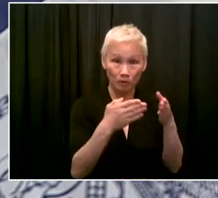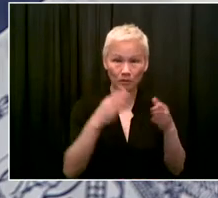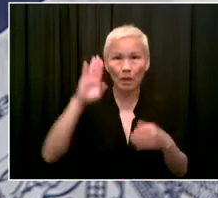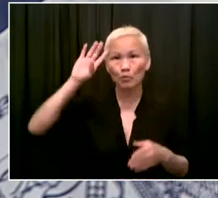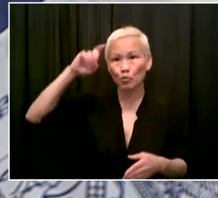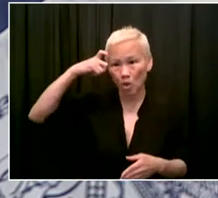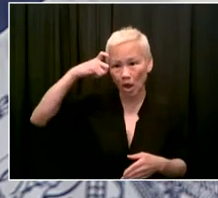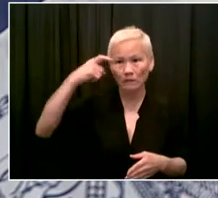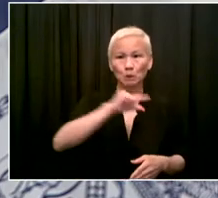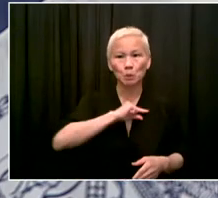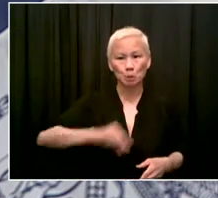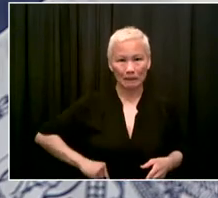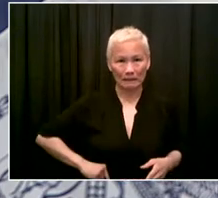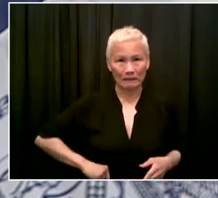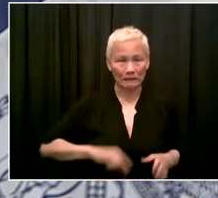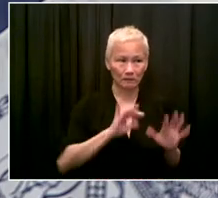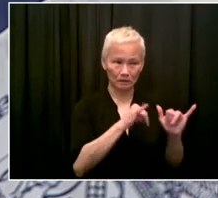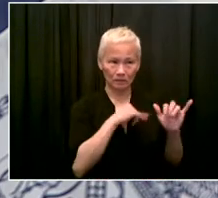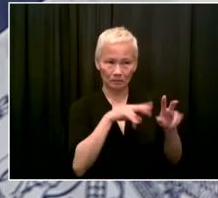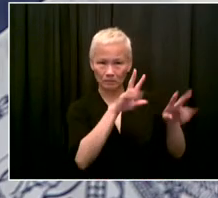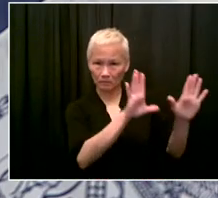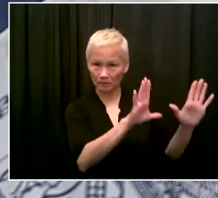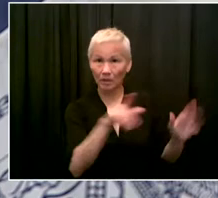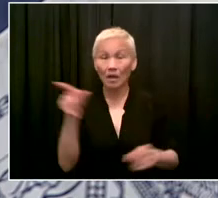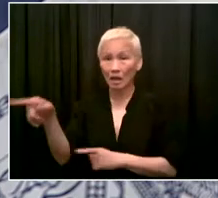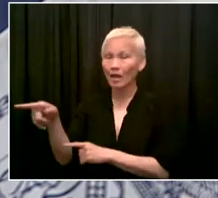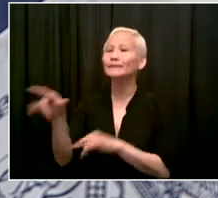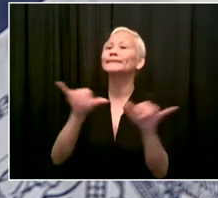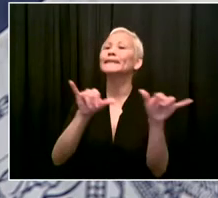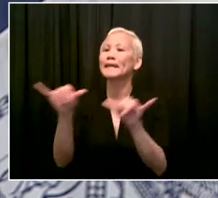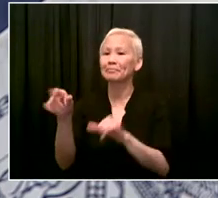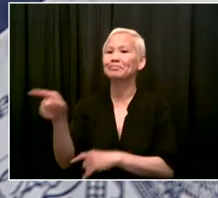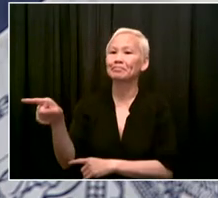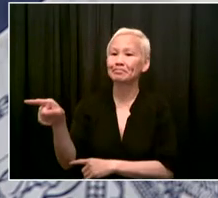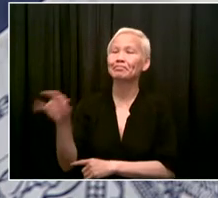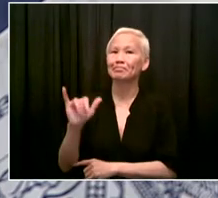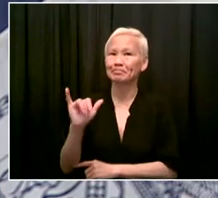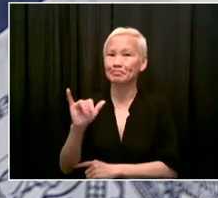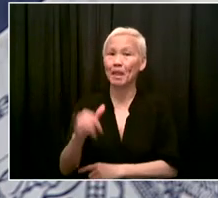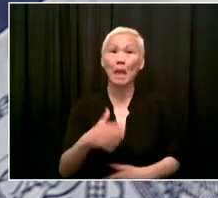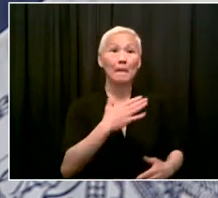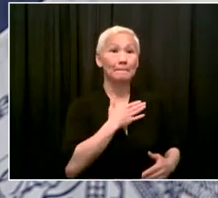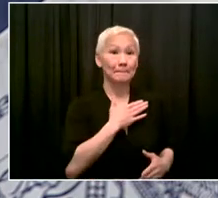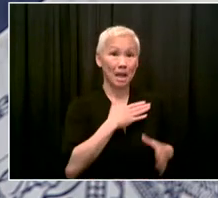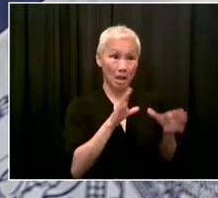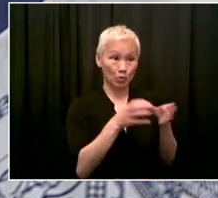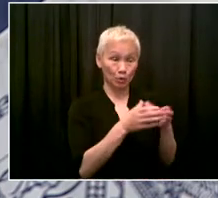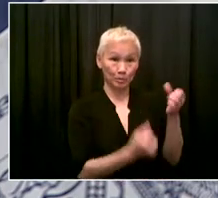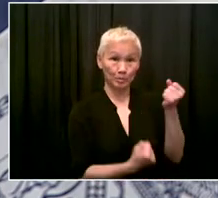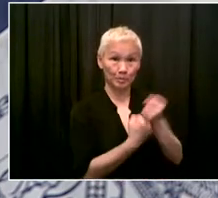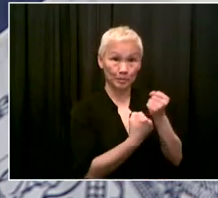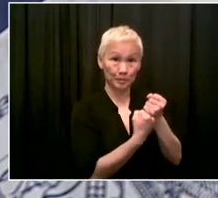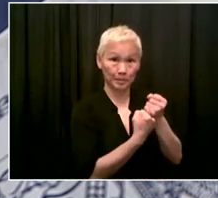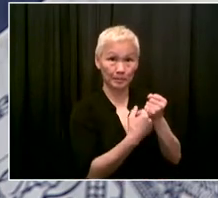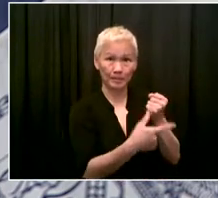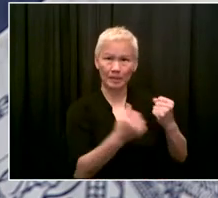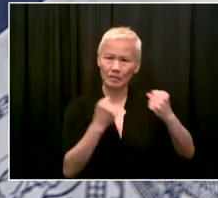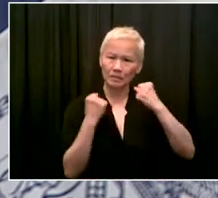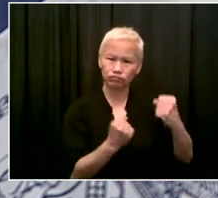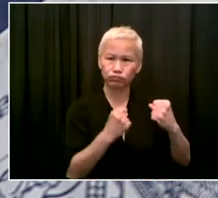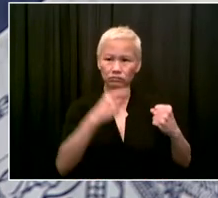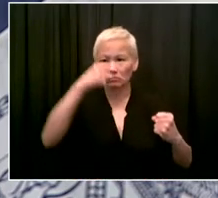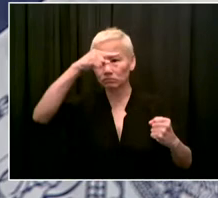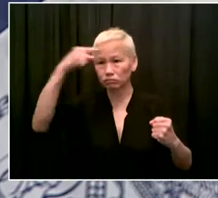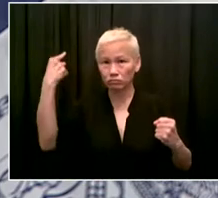African-American element. That's what Eric had. Obviously a strong Latino element. That's what Eric had. I agree if you say, you know,